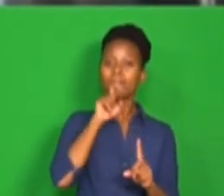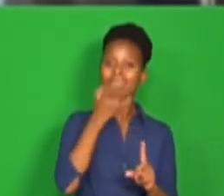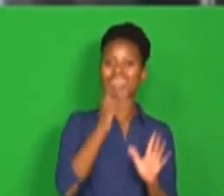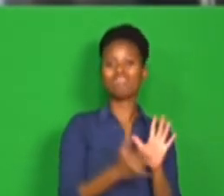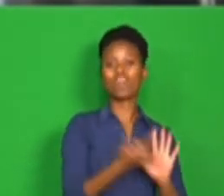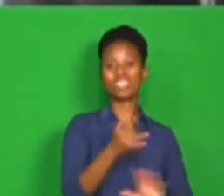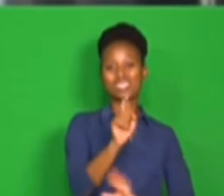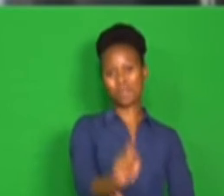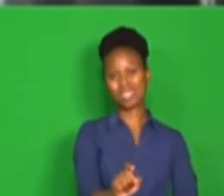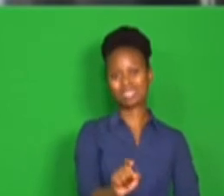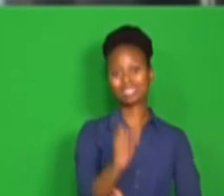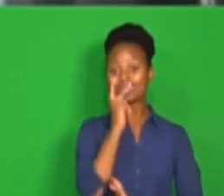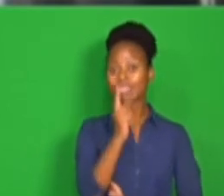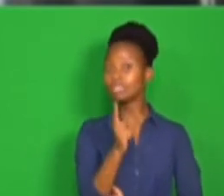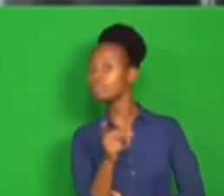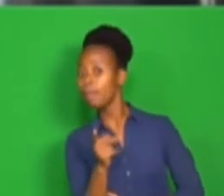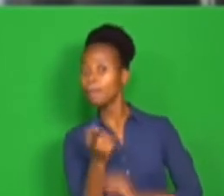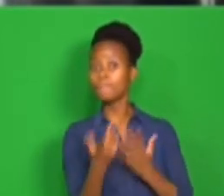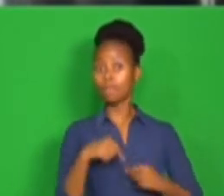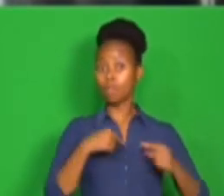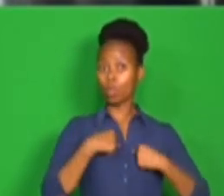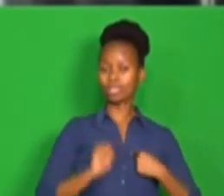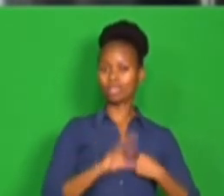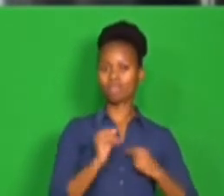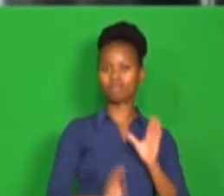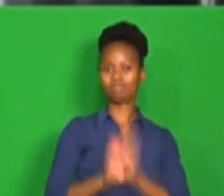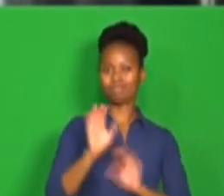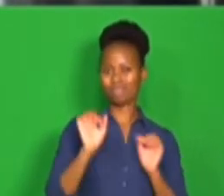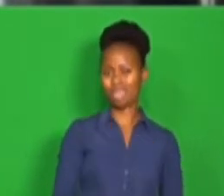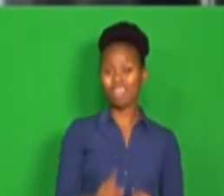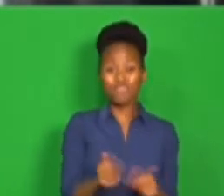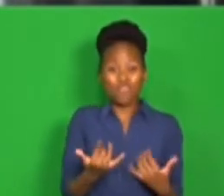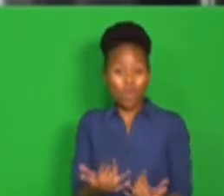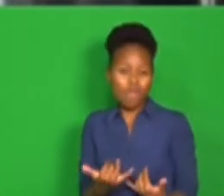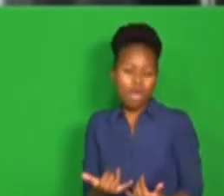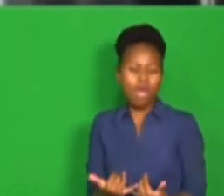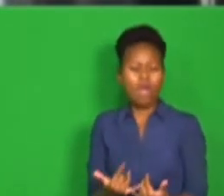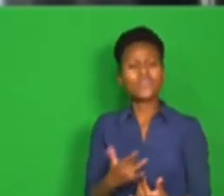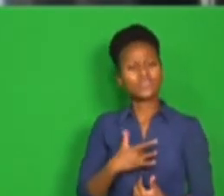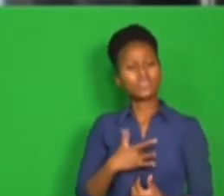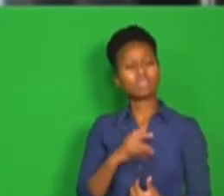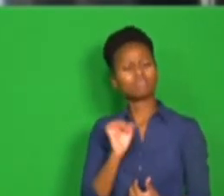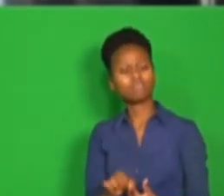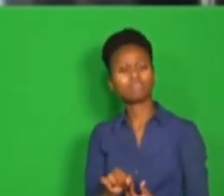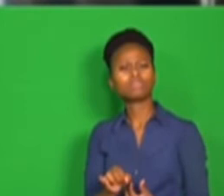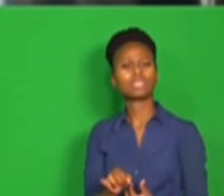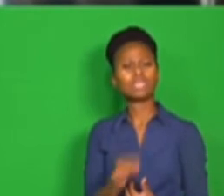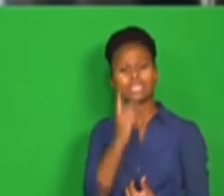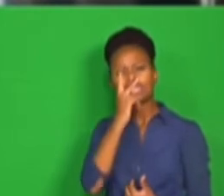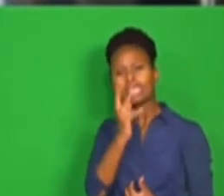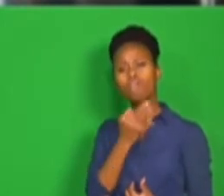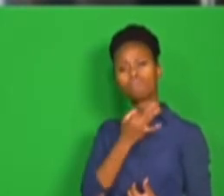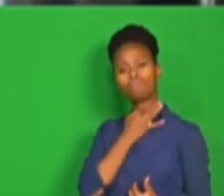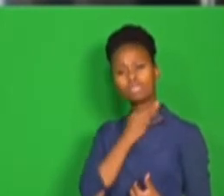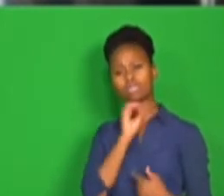surprising on the upside. For now, we are saying that we see the risks